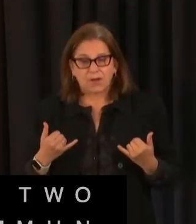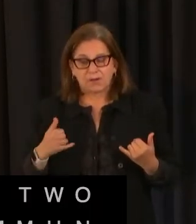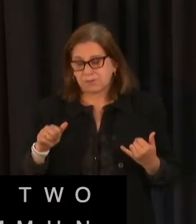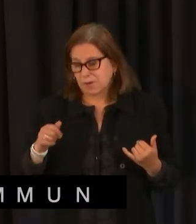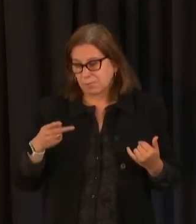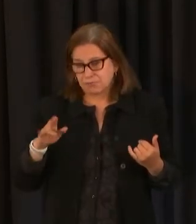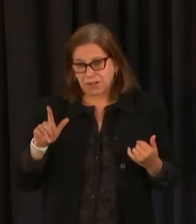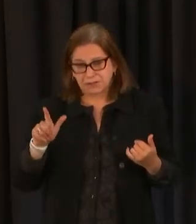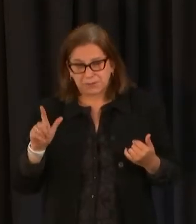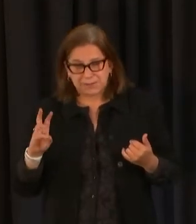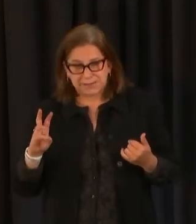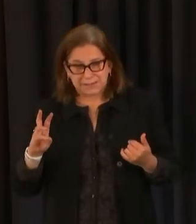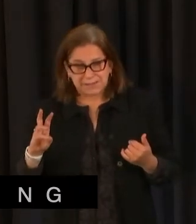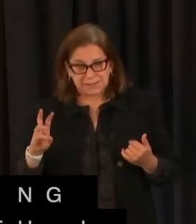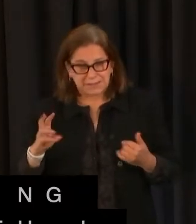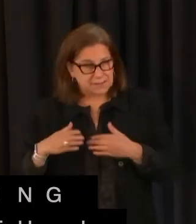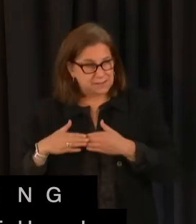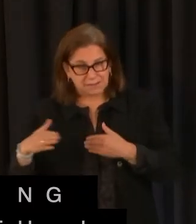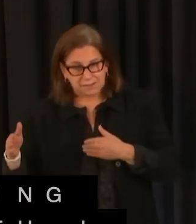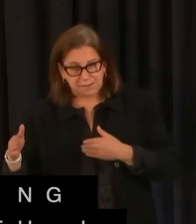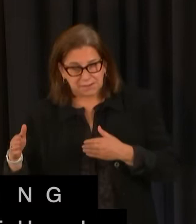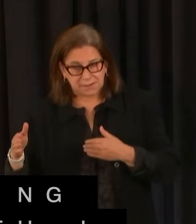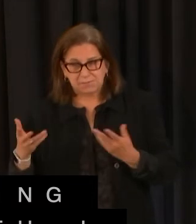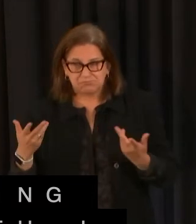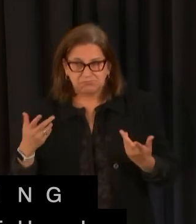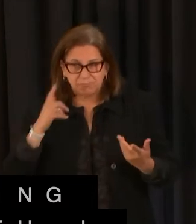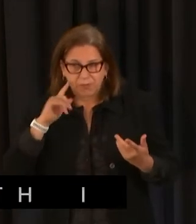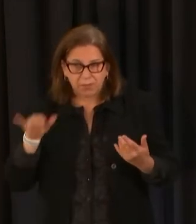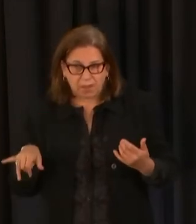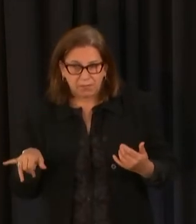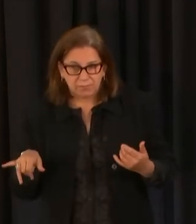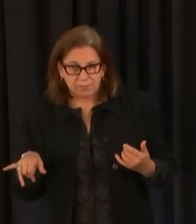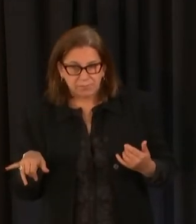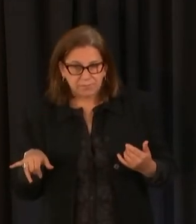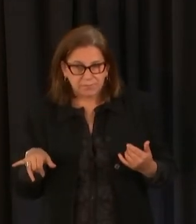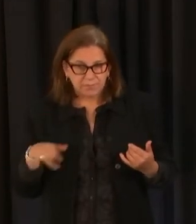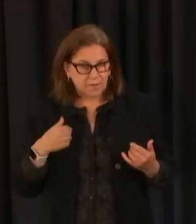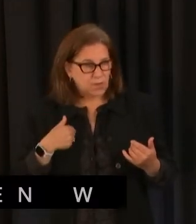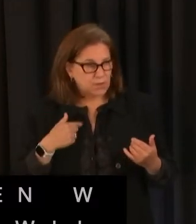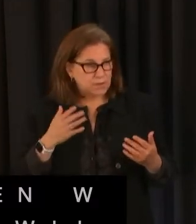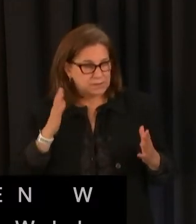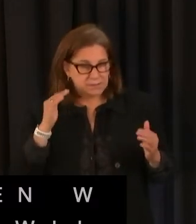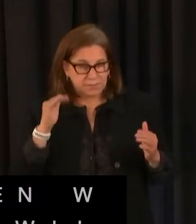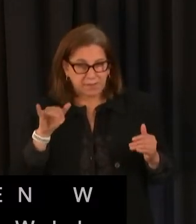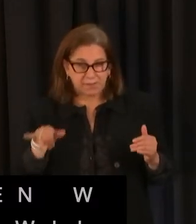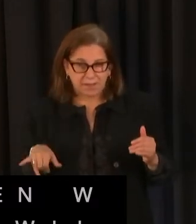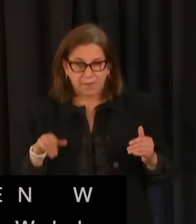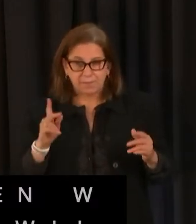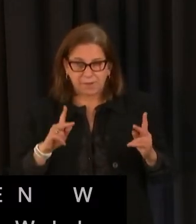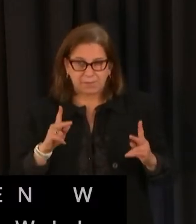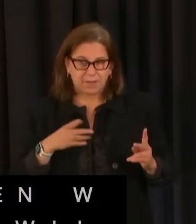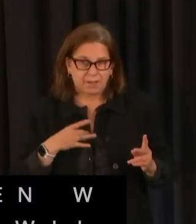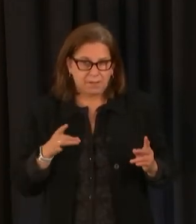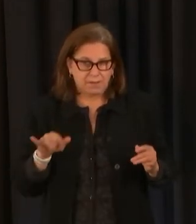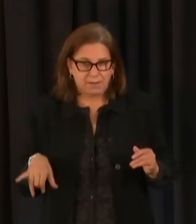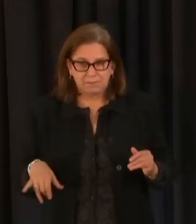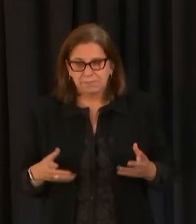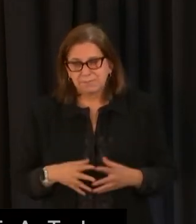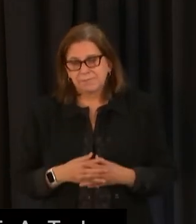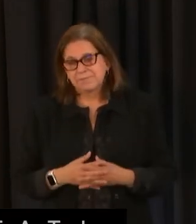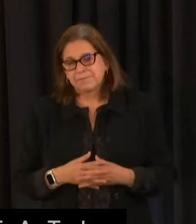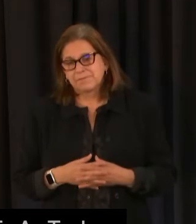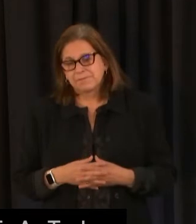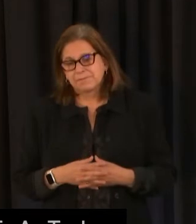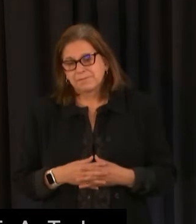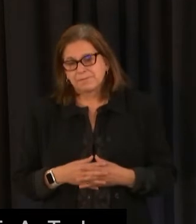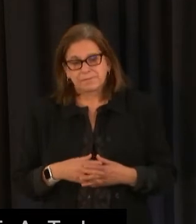it before then with a Moderna product, we'll do so. So just managing expectations. What we would like to happen is for people to